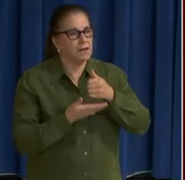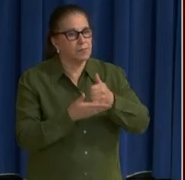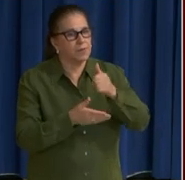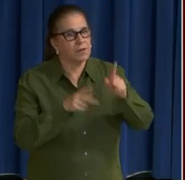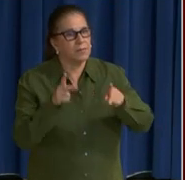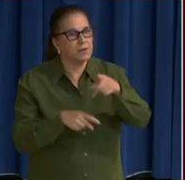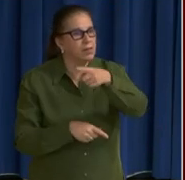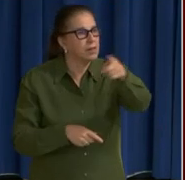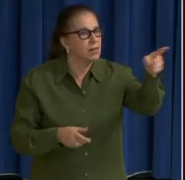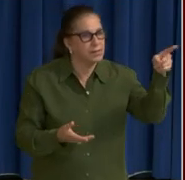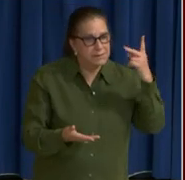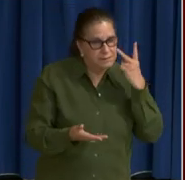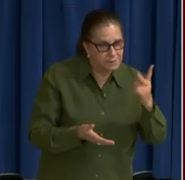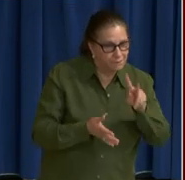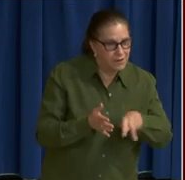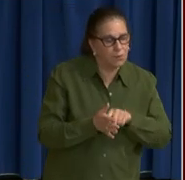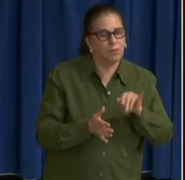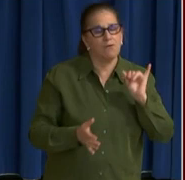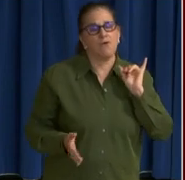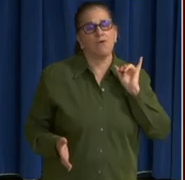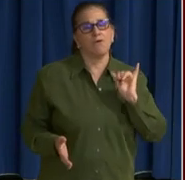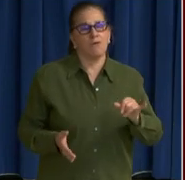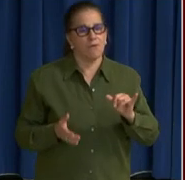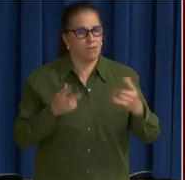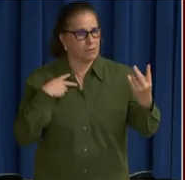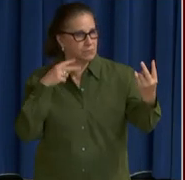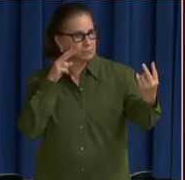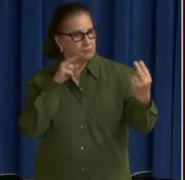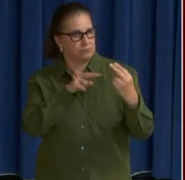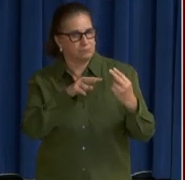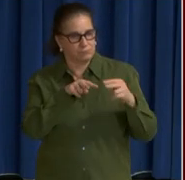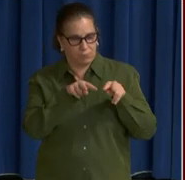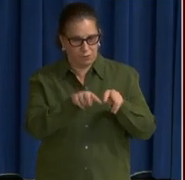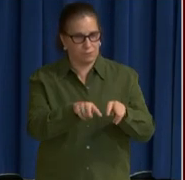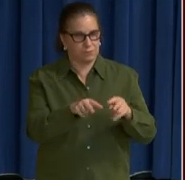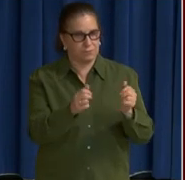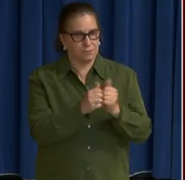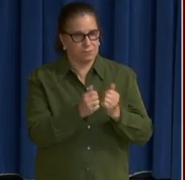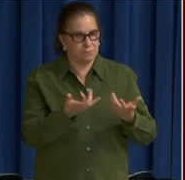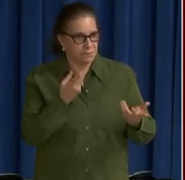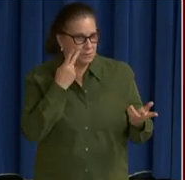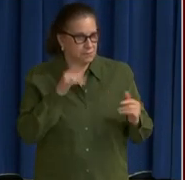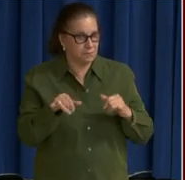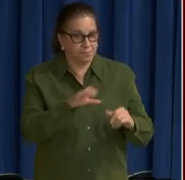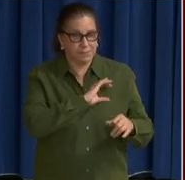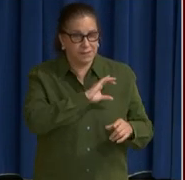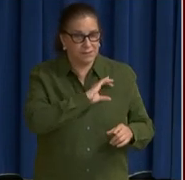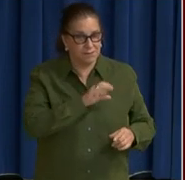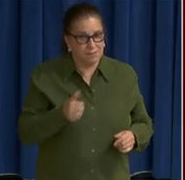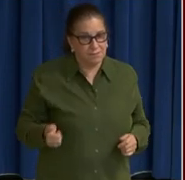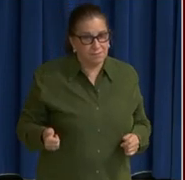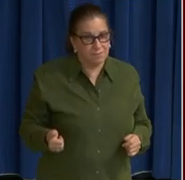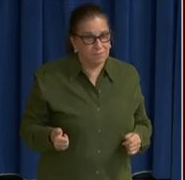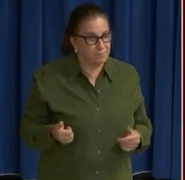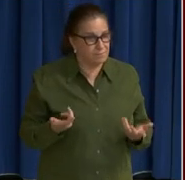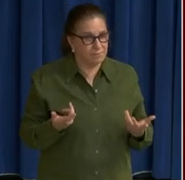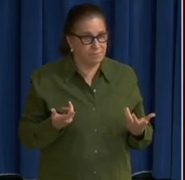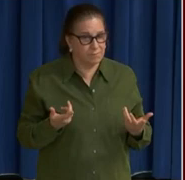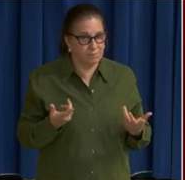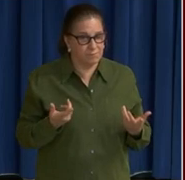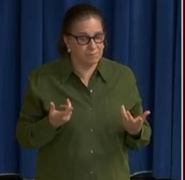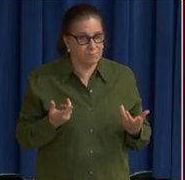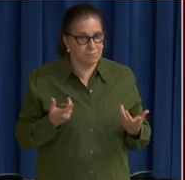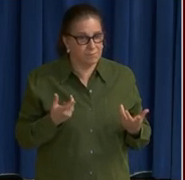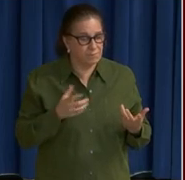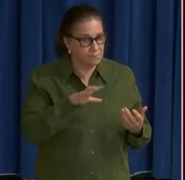our officer was trying to take guns off the street, and what I know is that he encountered somebody with a gun.